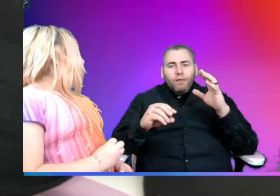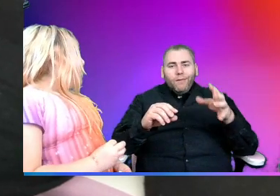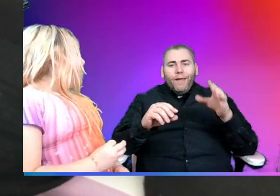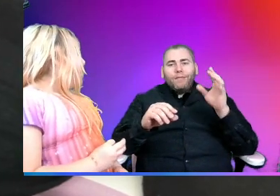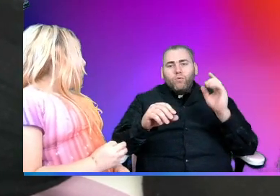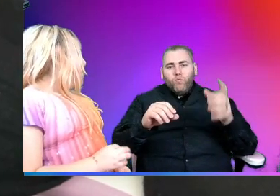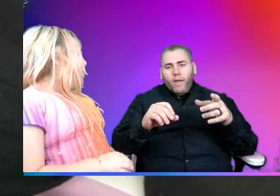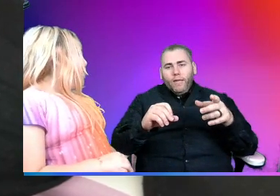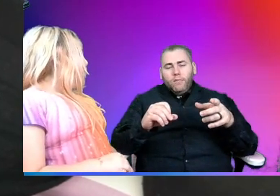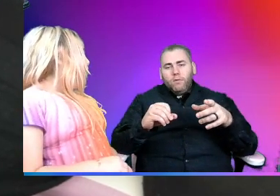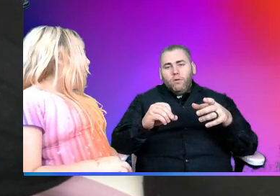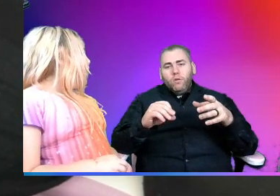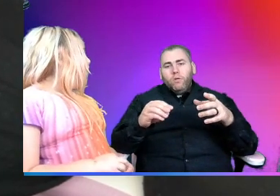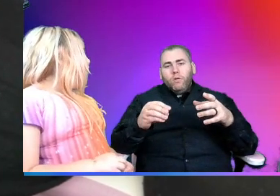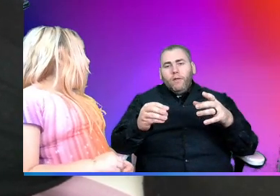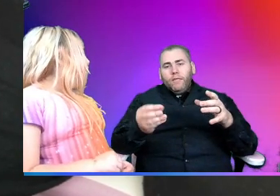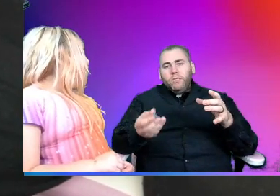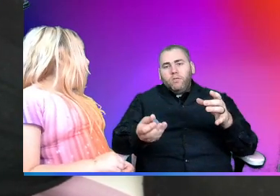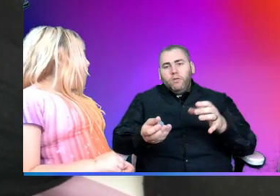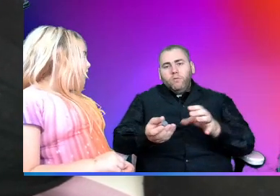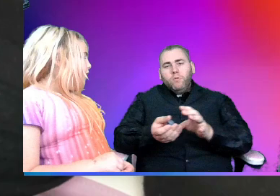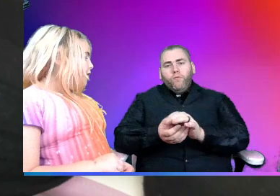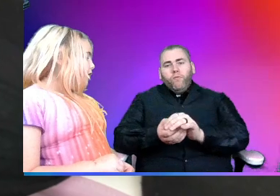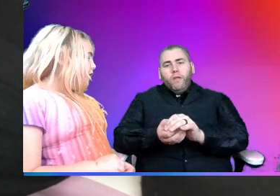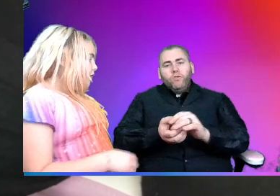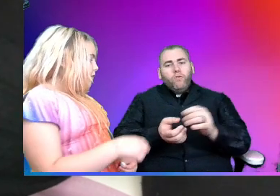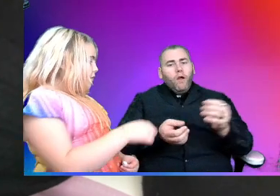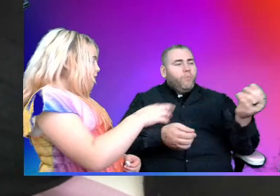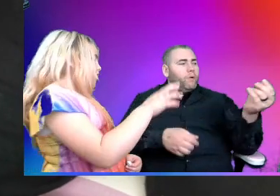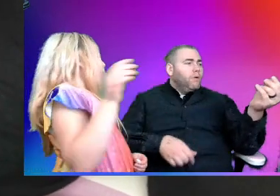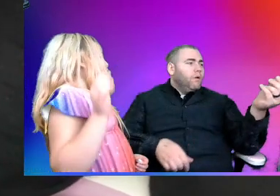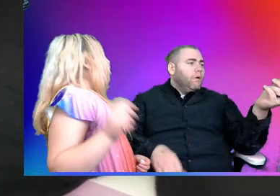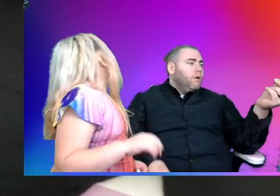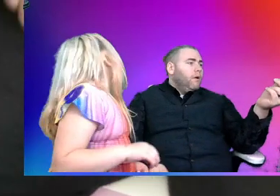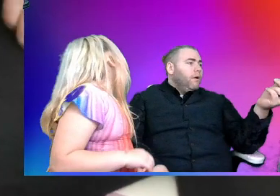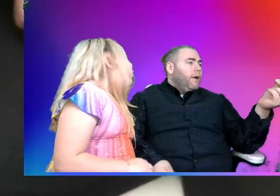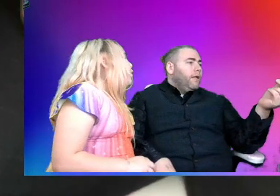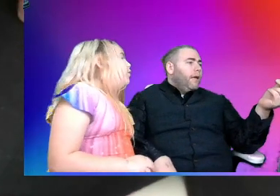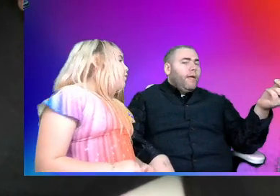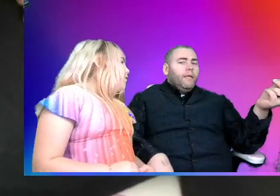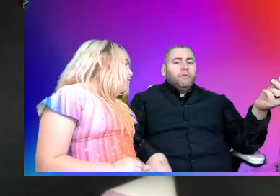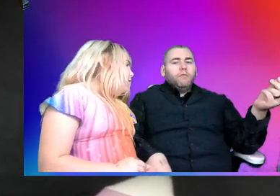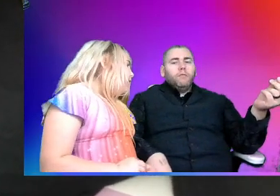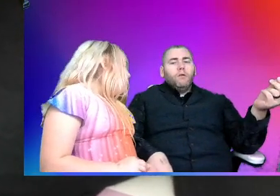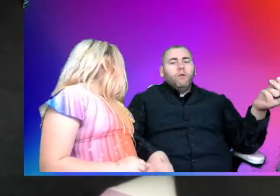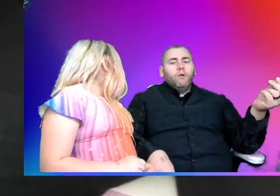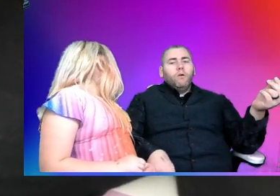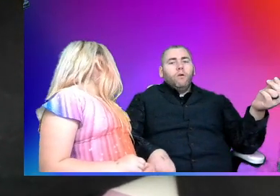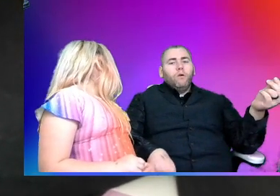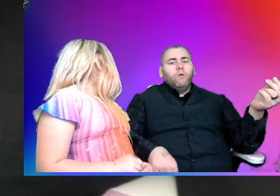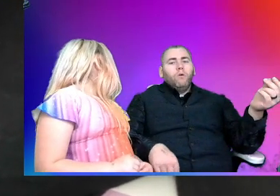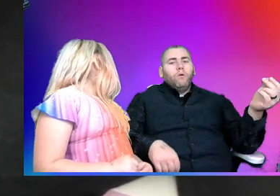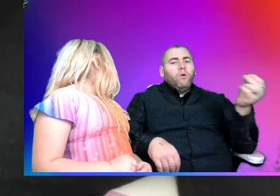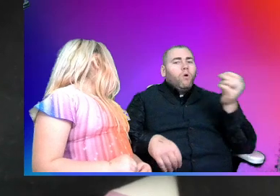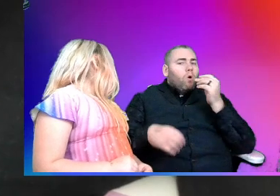completely, that's great. And that starts with the French drop, and it ends